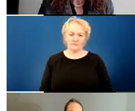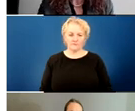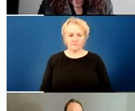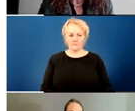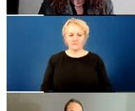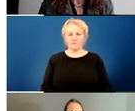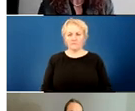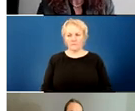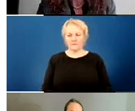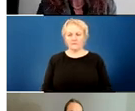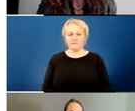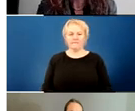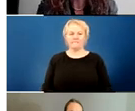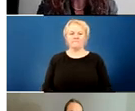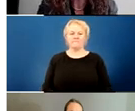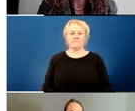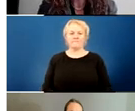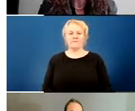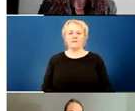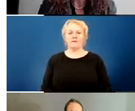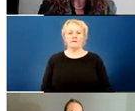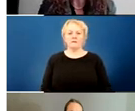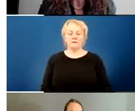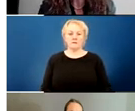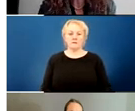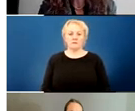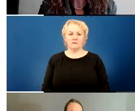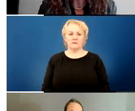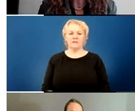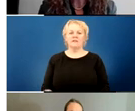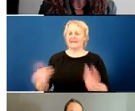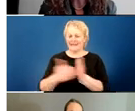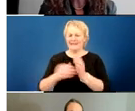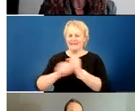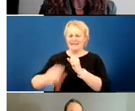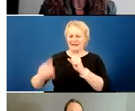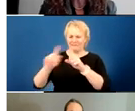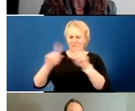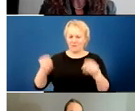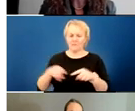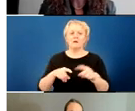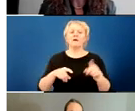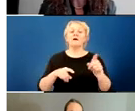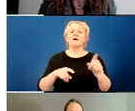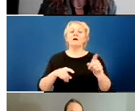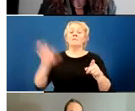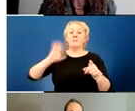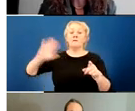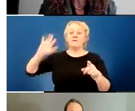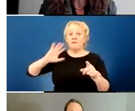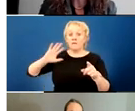And then expanding the forms of documentation still, FEMA's also expanded the date of eligible documents